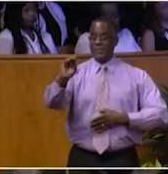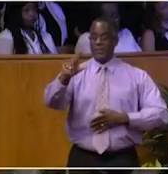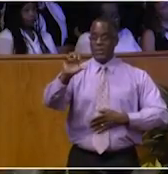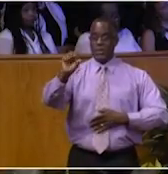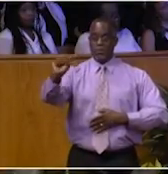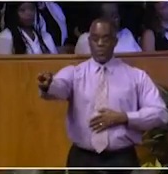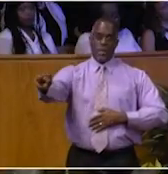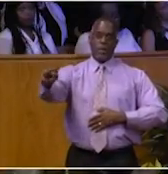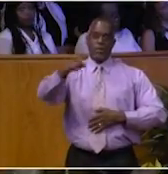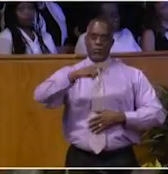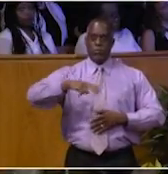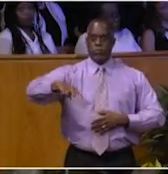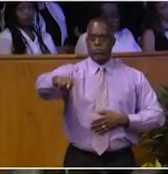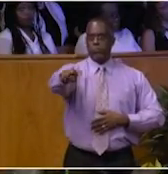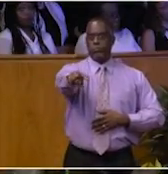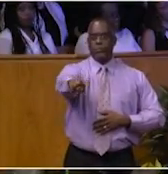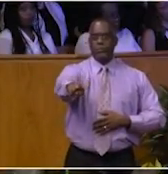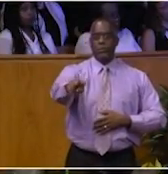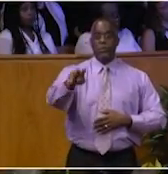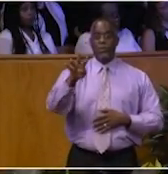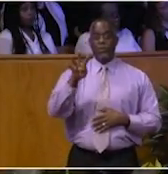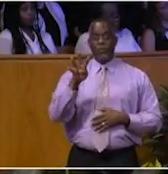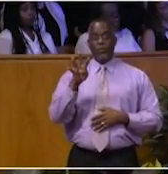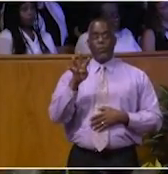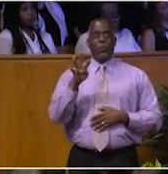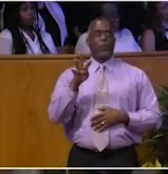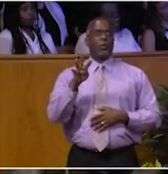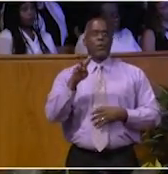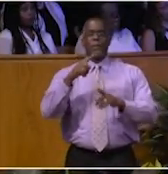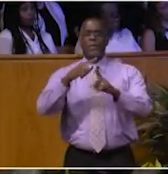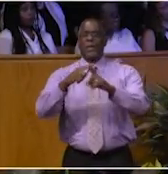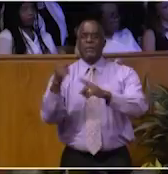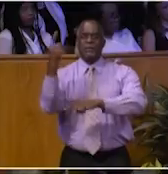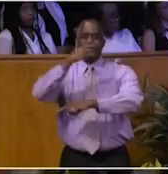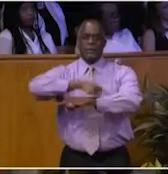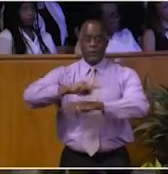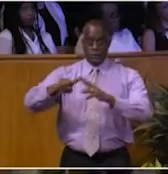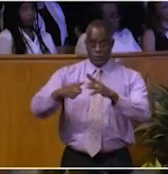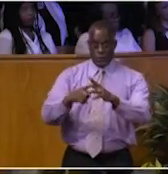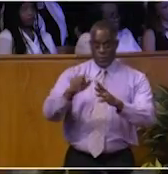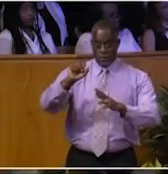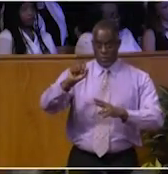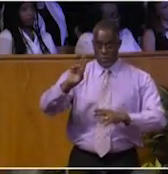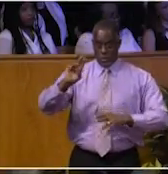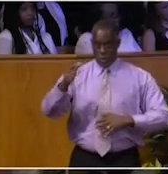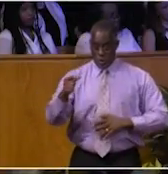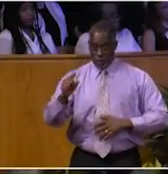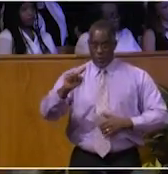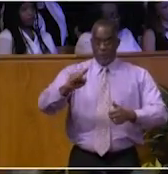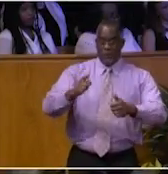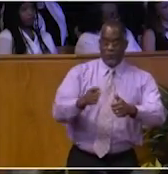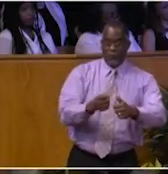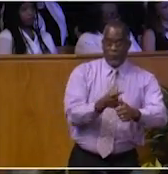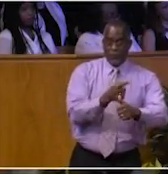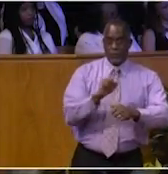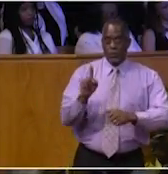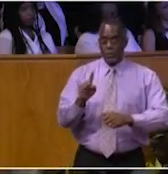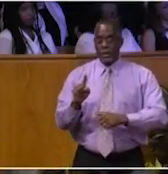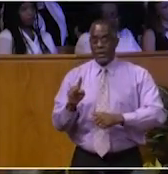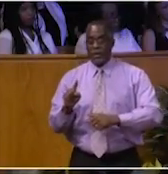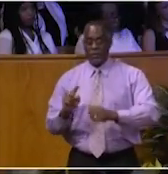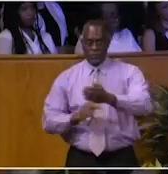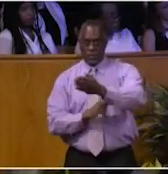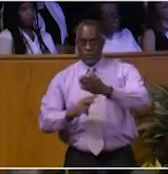860-mile trek over 40-some days that began August the 1st at the foot of the Edmund